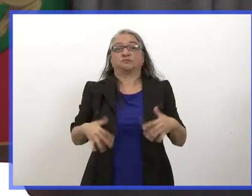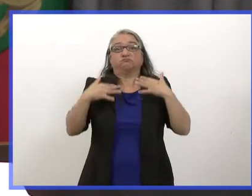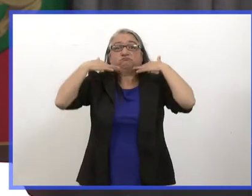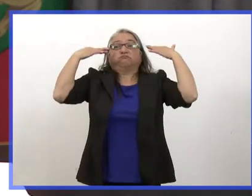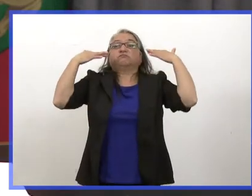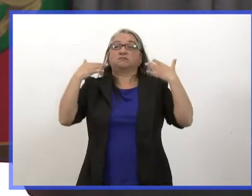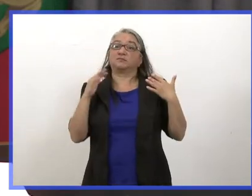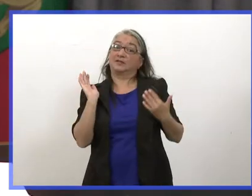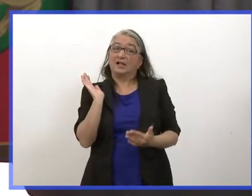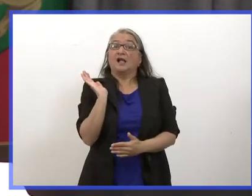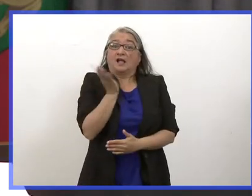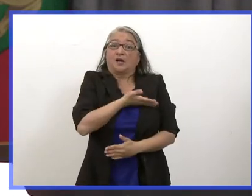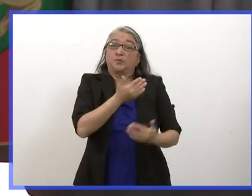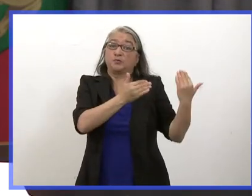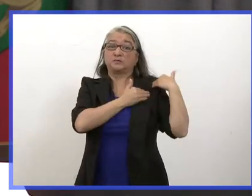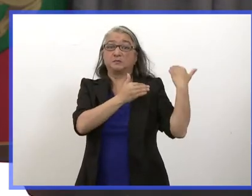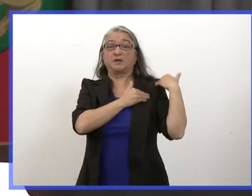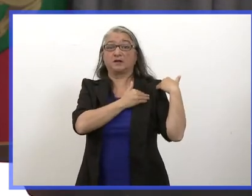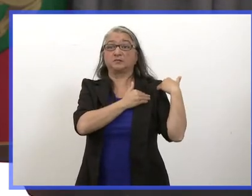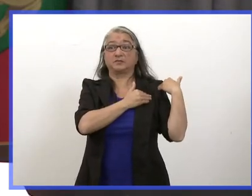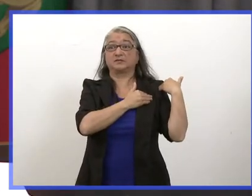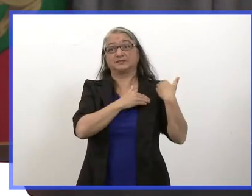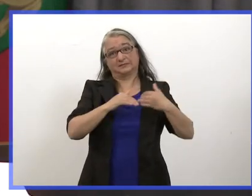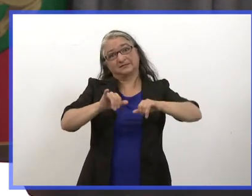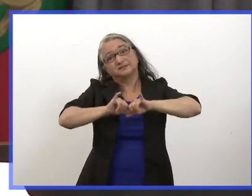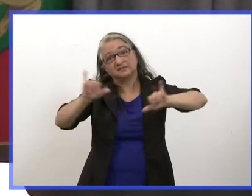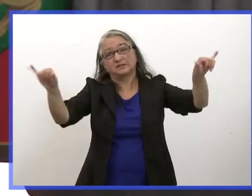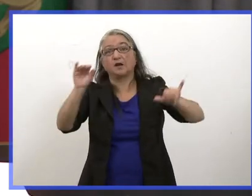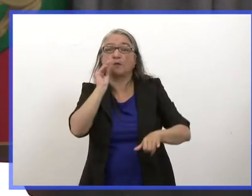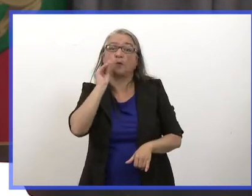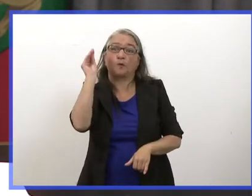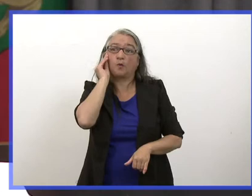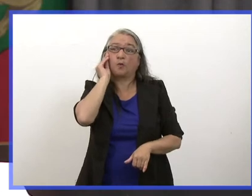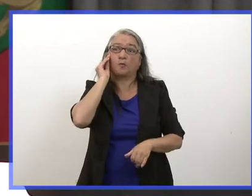wear masks, wash your hands, stay home, especially when ill.